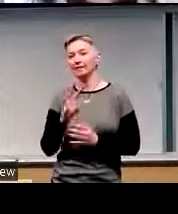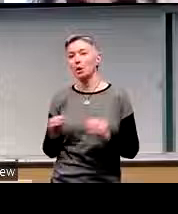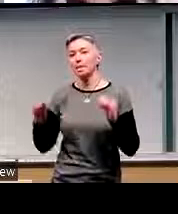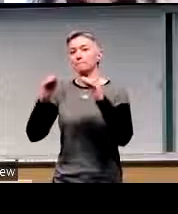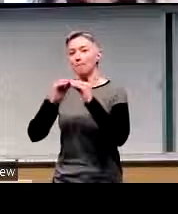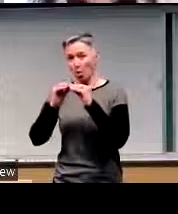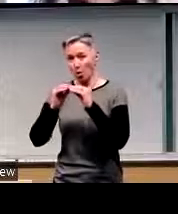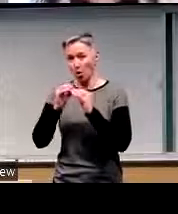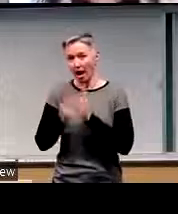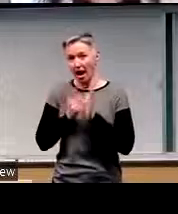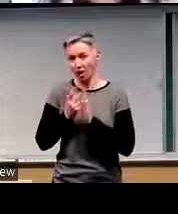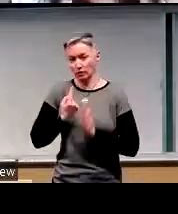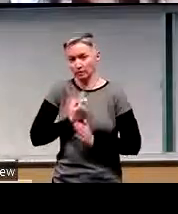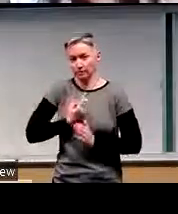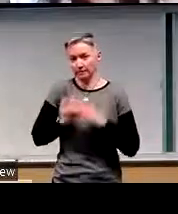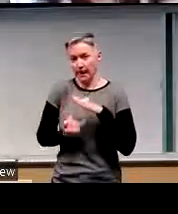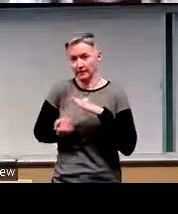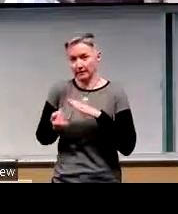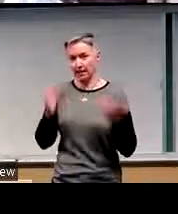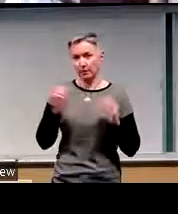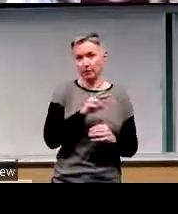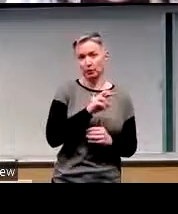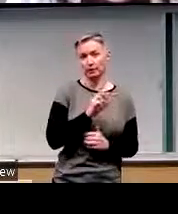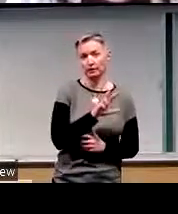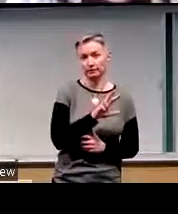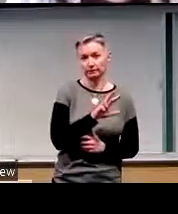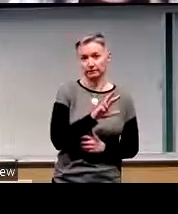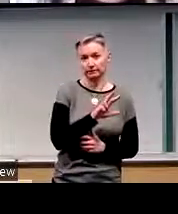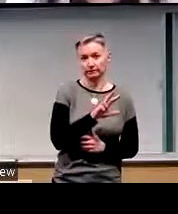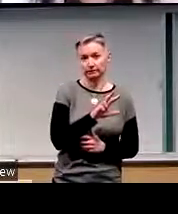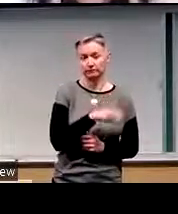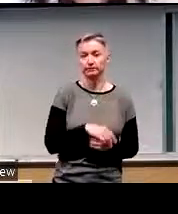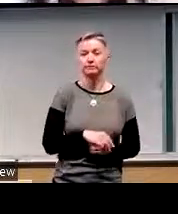hours of social isolation than in 2003. And this